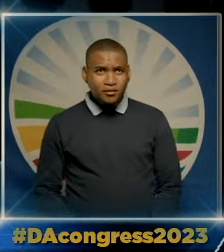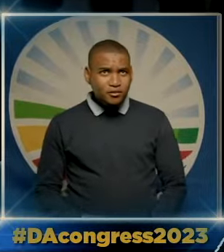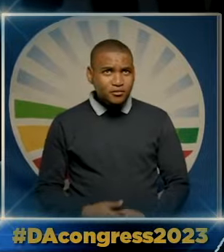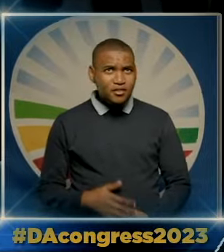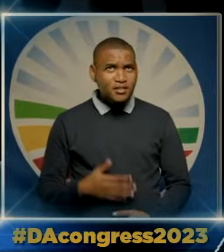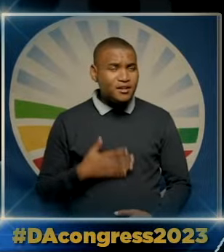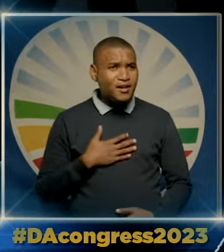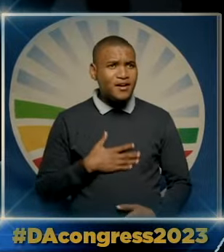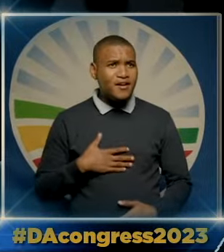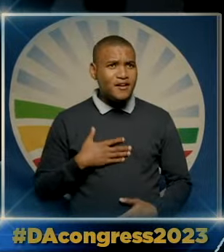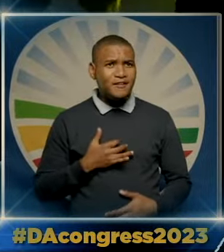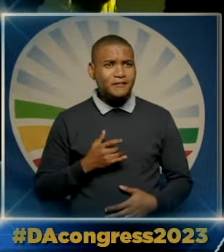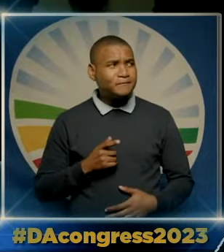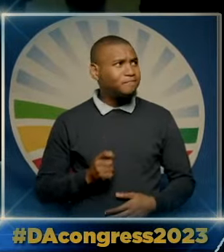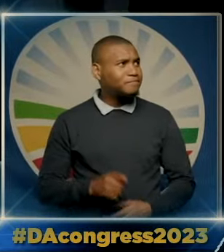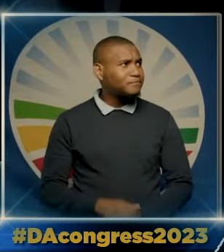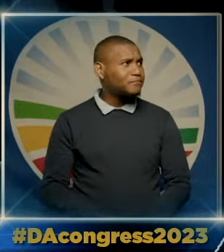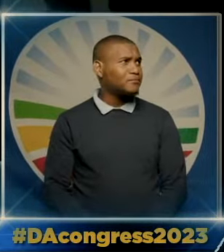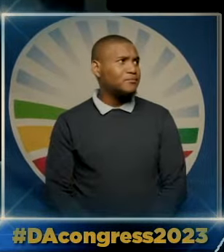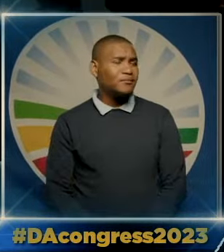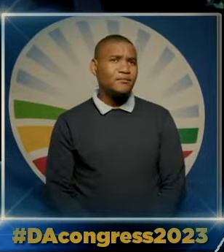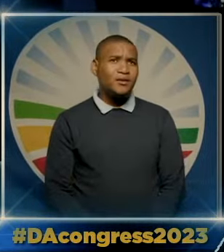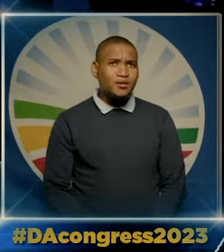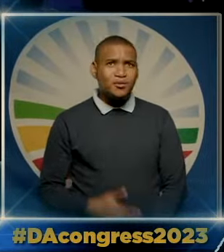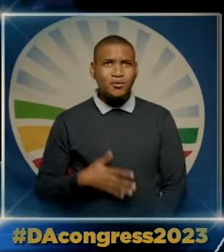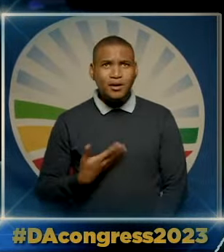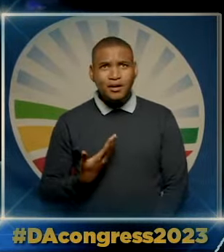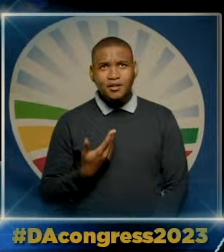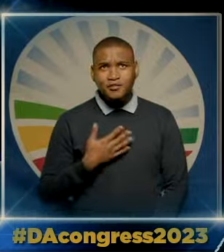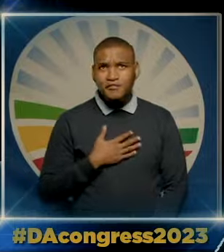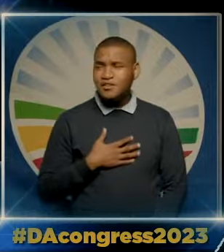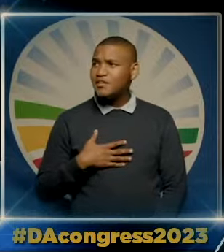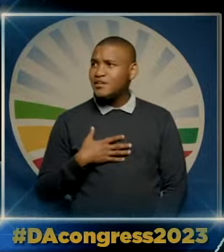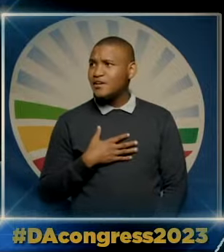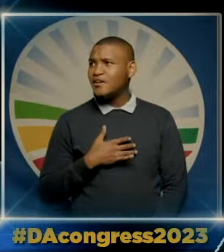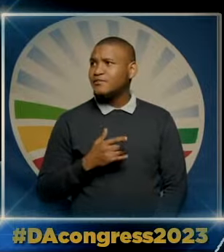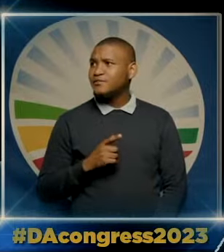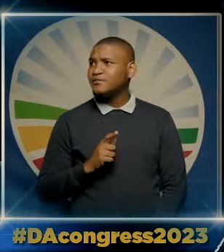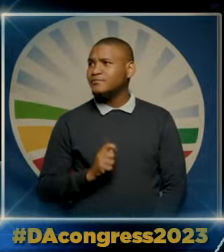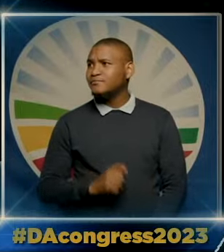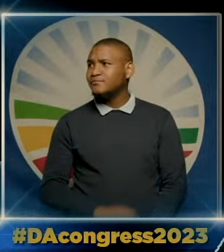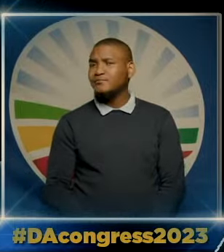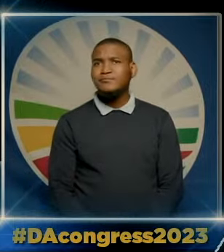what a feeling to fall in love,